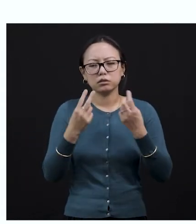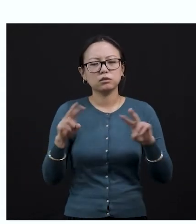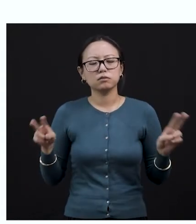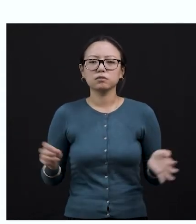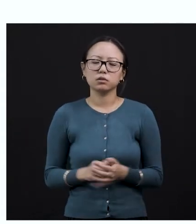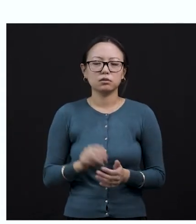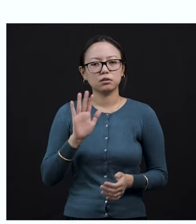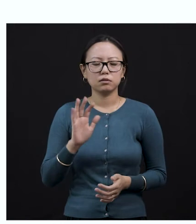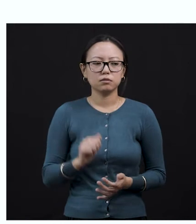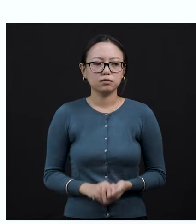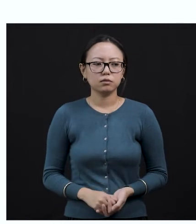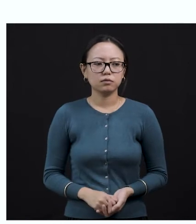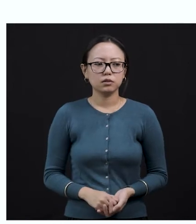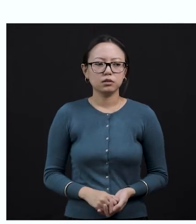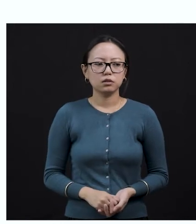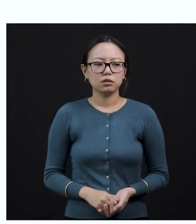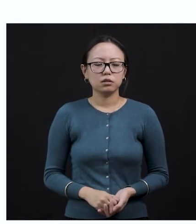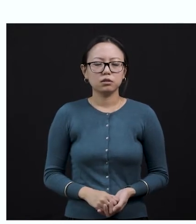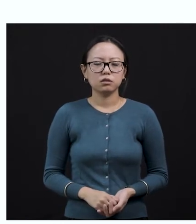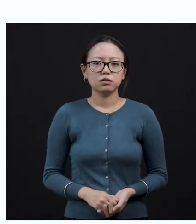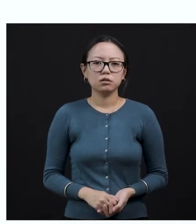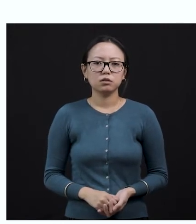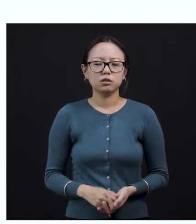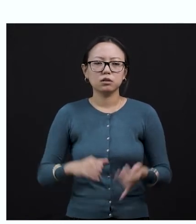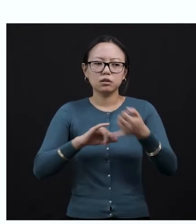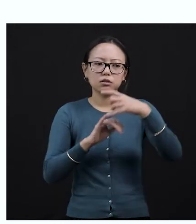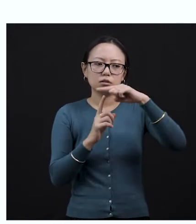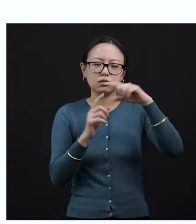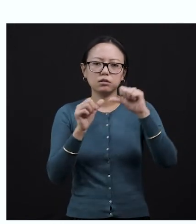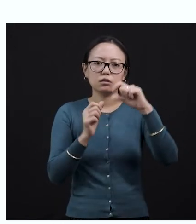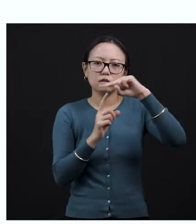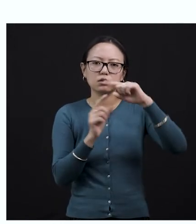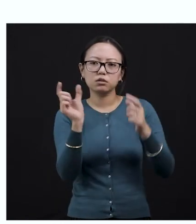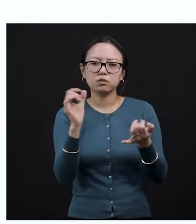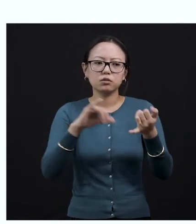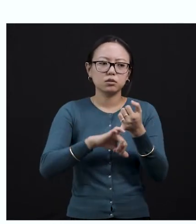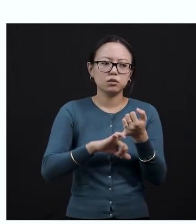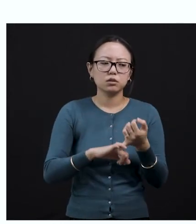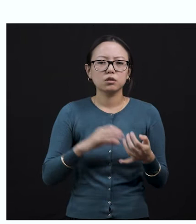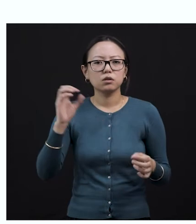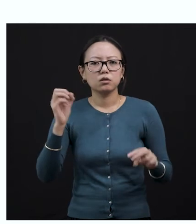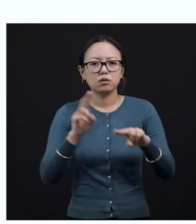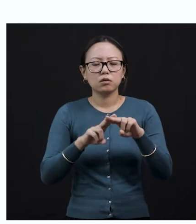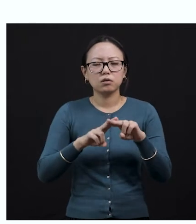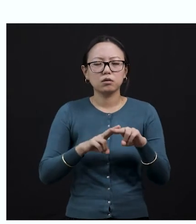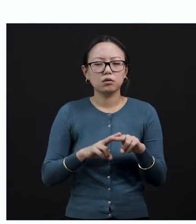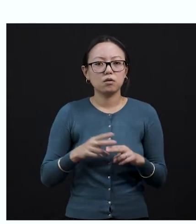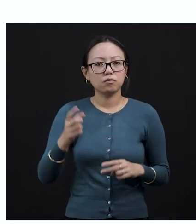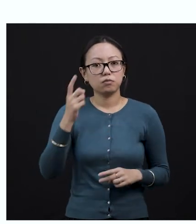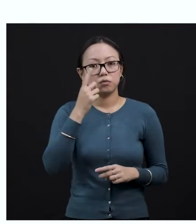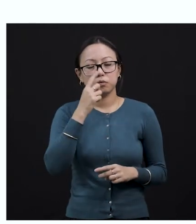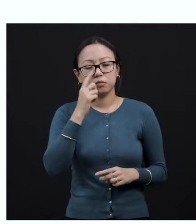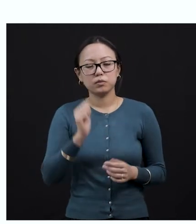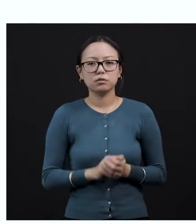And talking about the status of women. Status of women means in a society where